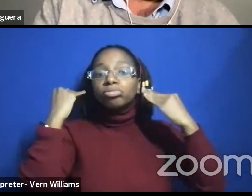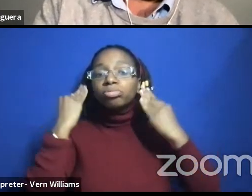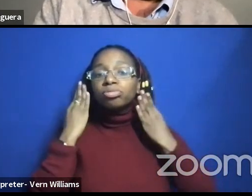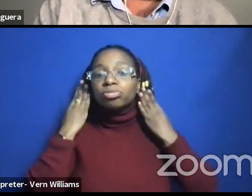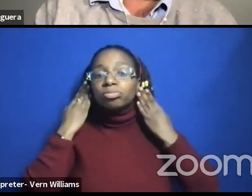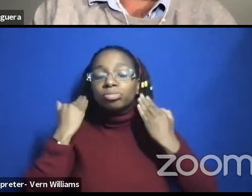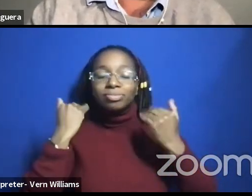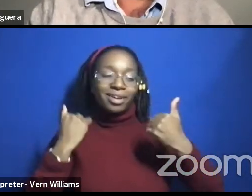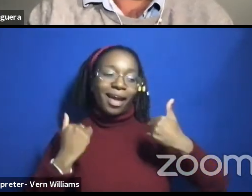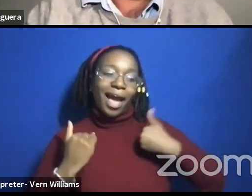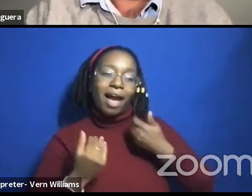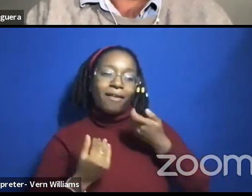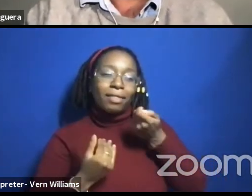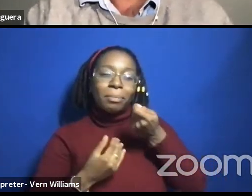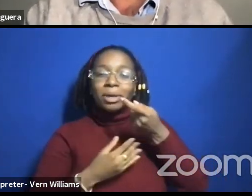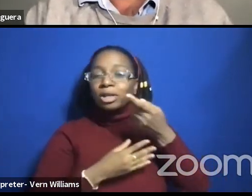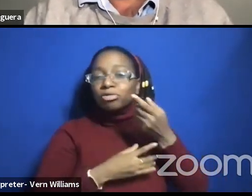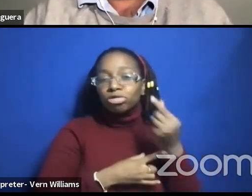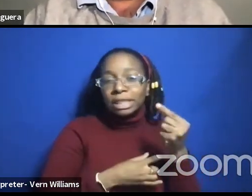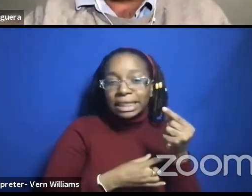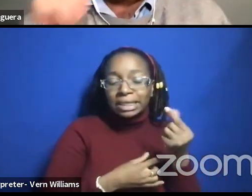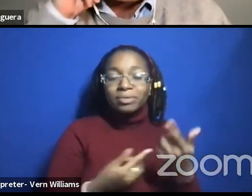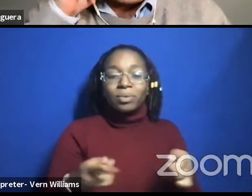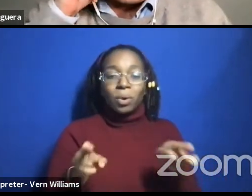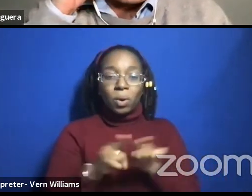and I'm wearing a long-sleeve navy.